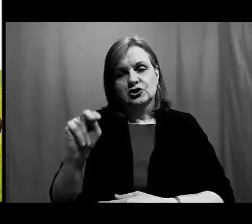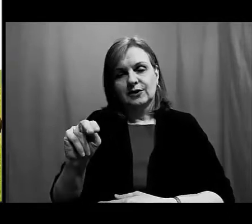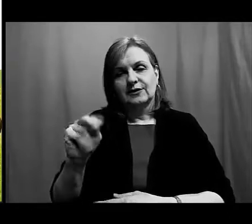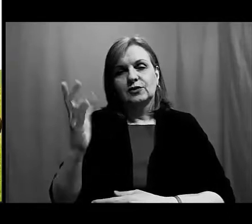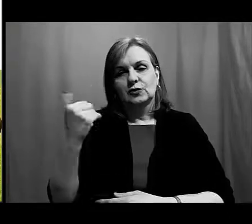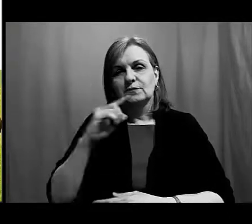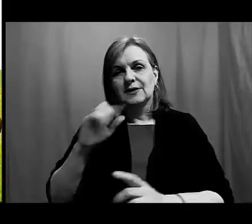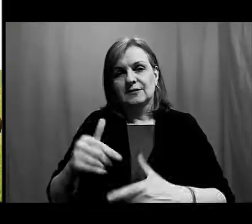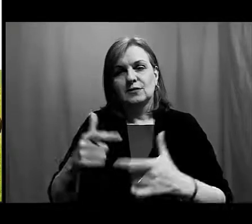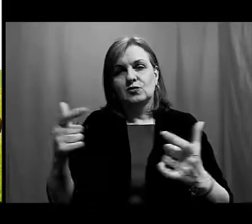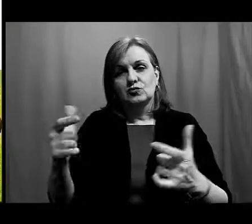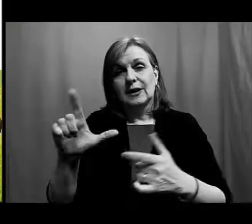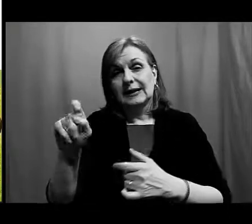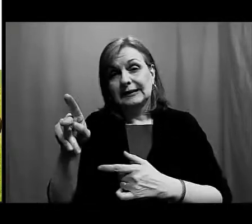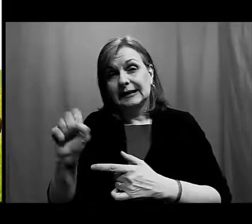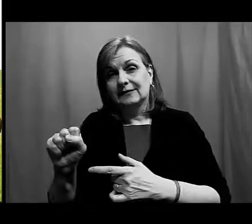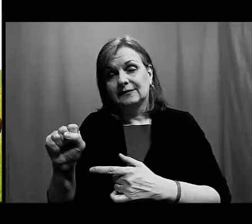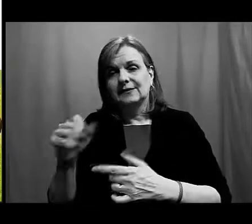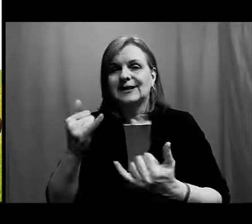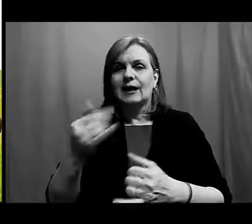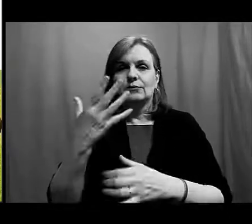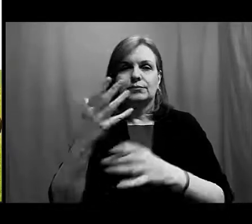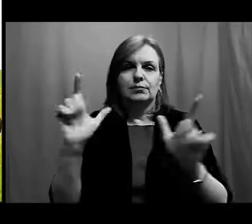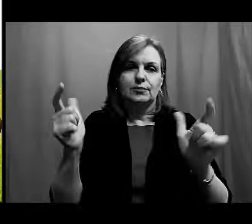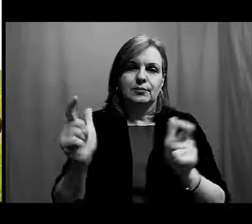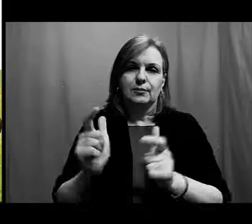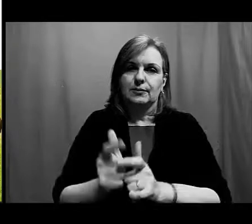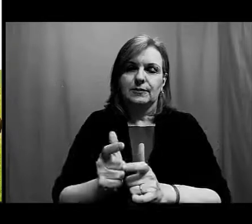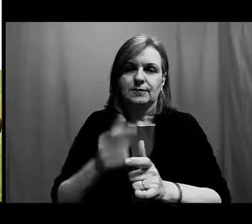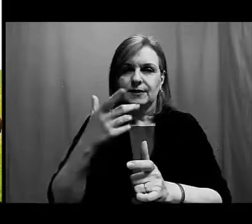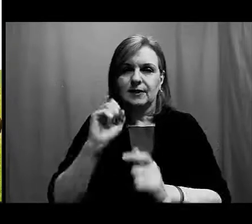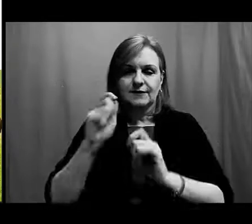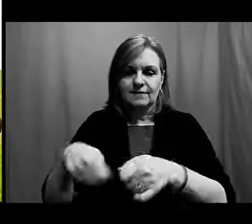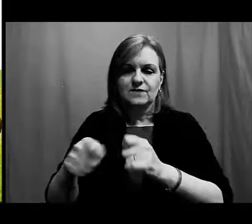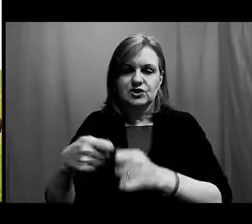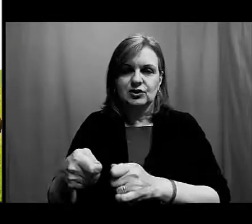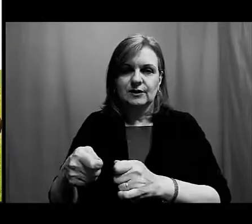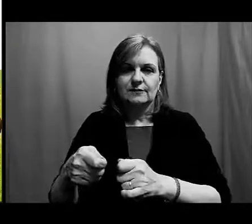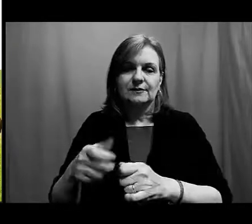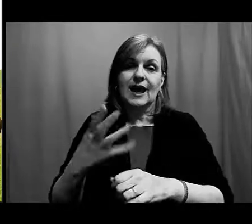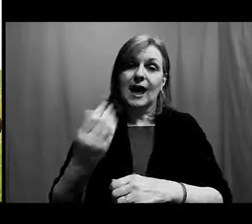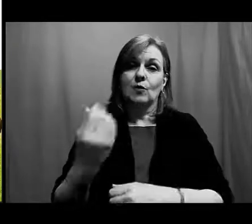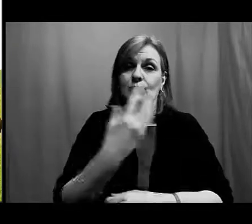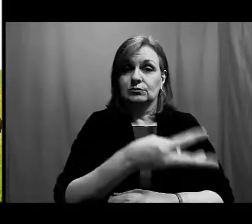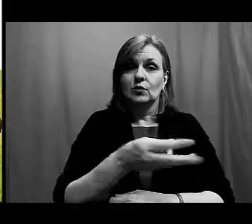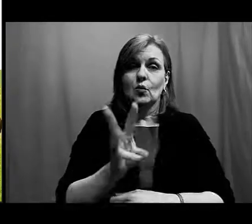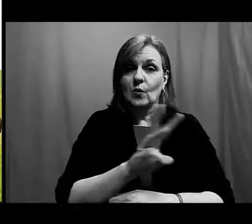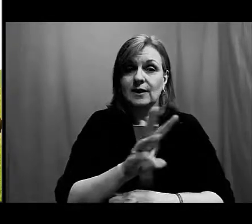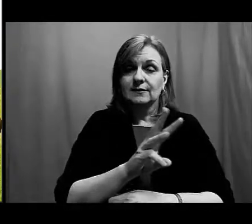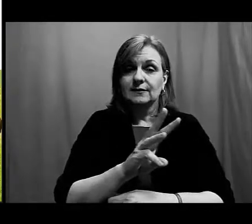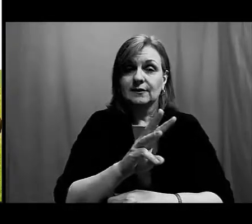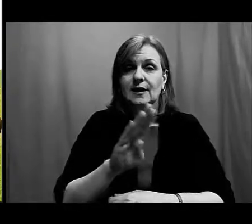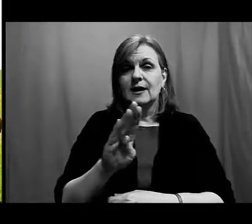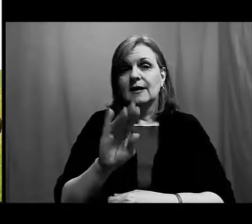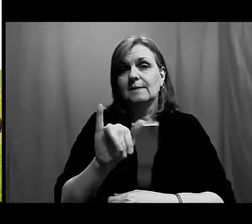actually become much more rare because of overfishing. We look at loss of bison, of course, in the